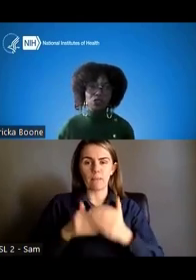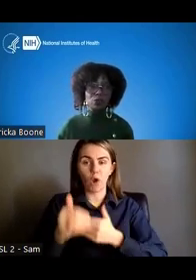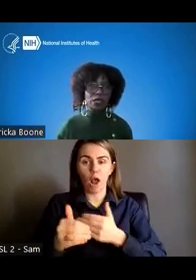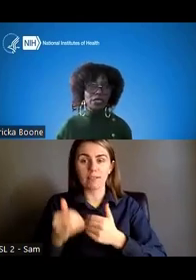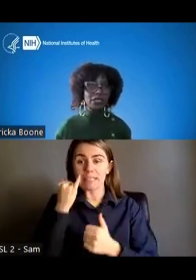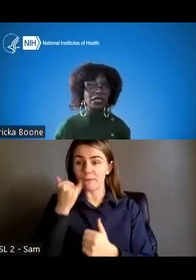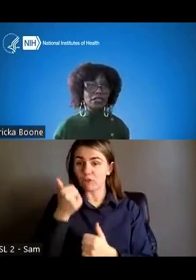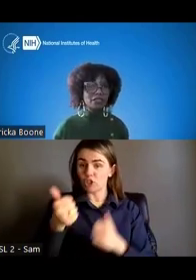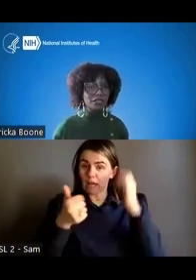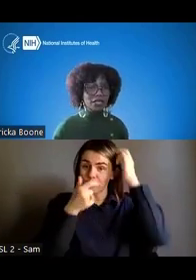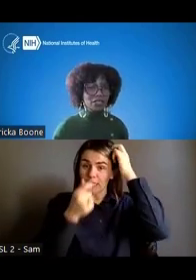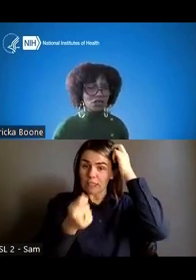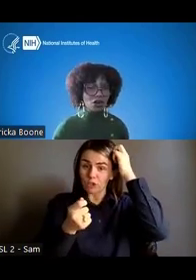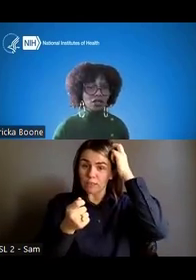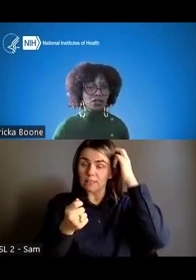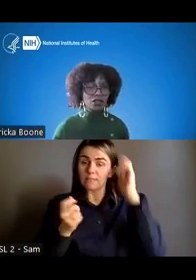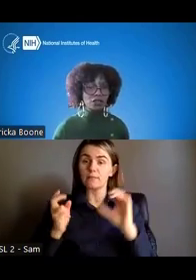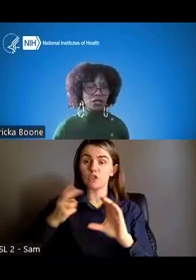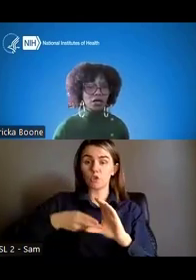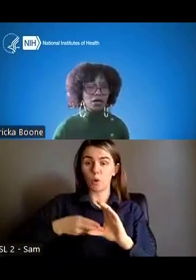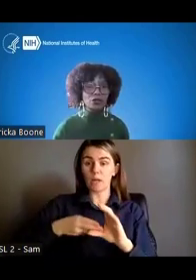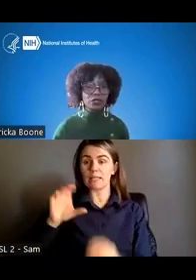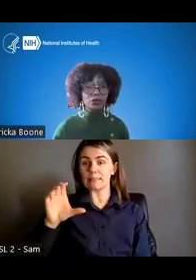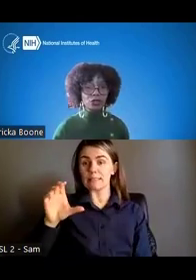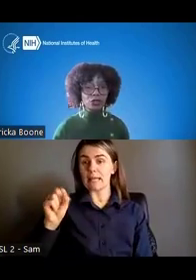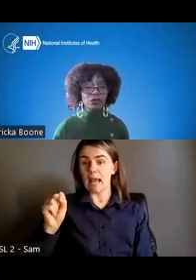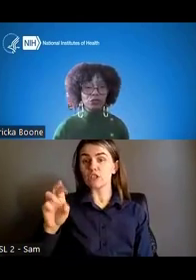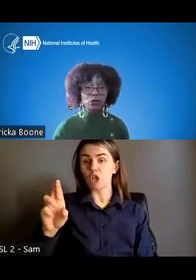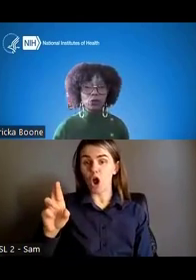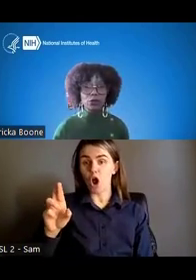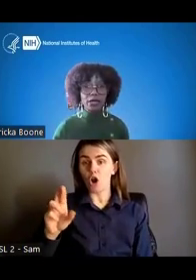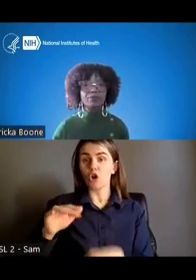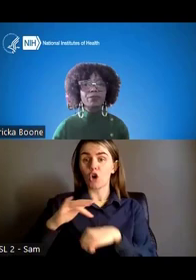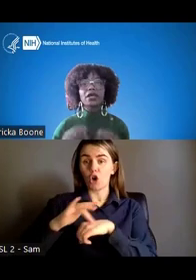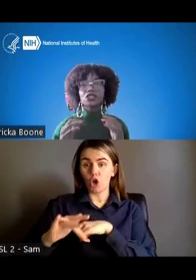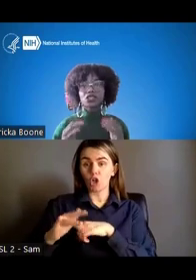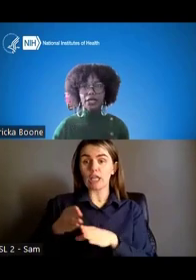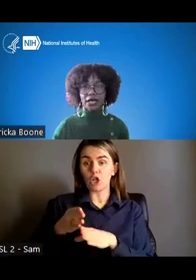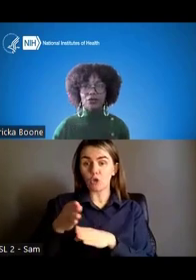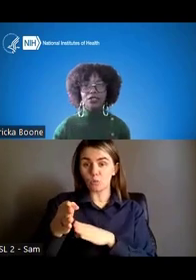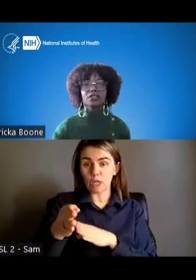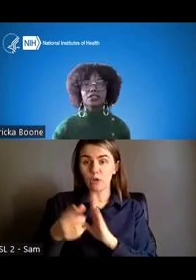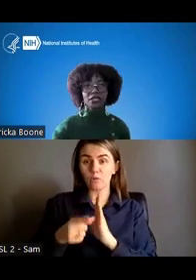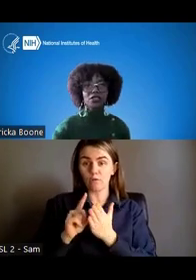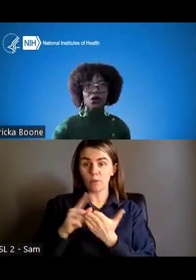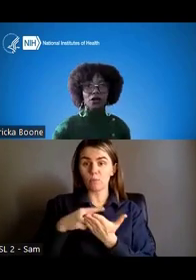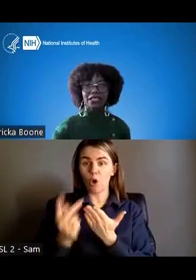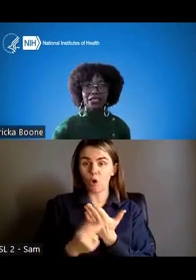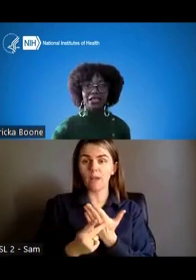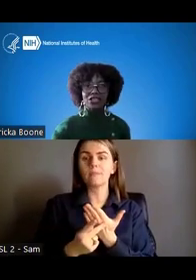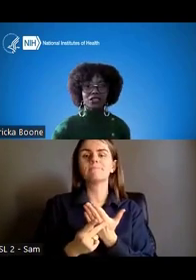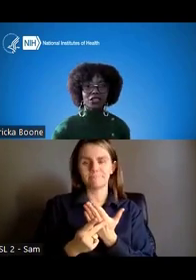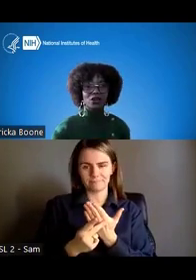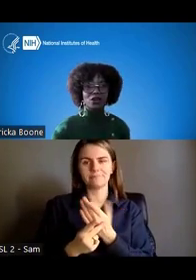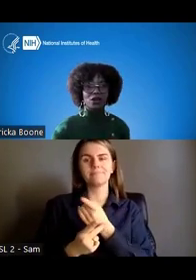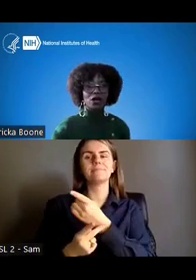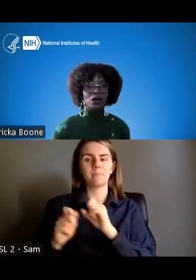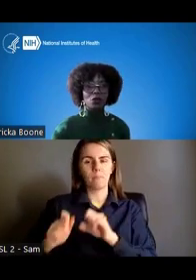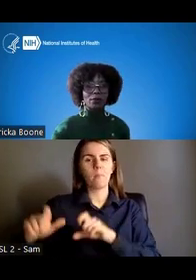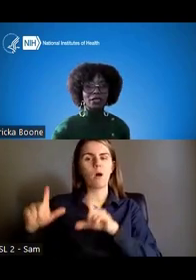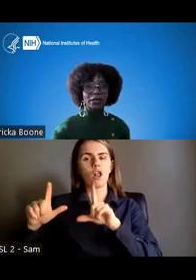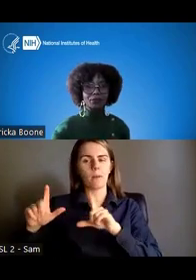interested in participating in the CSR Early Career Review Program, check out the CSR, the NIH